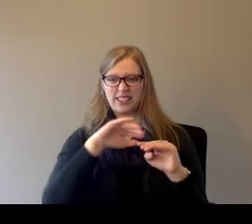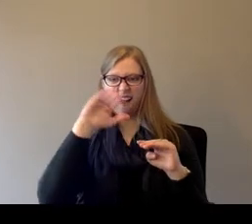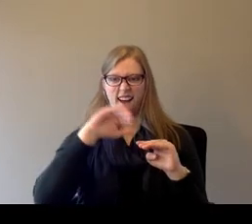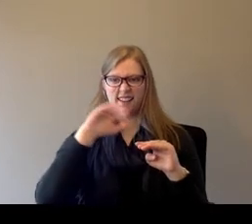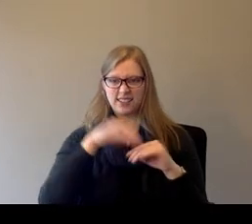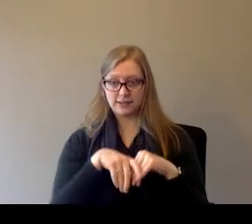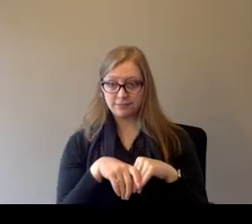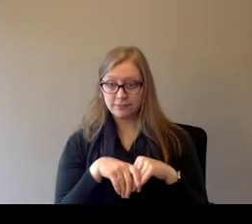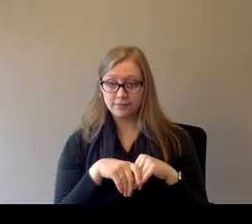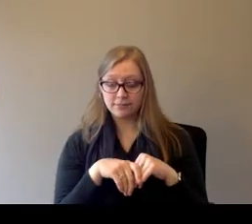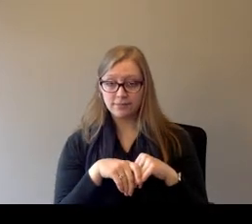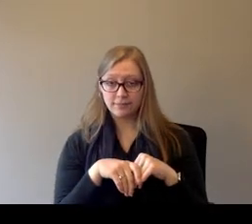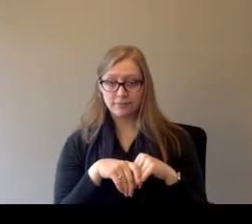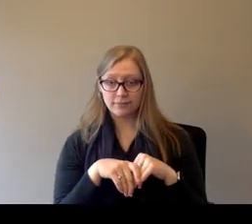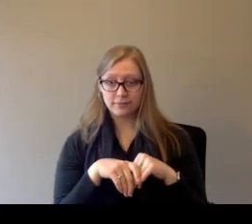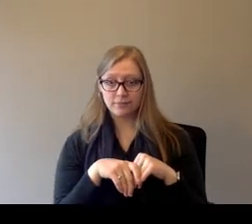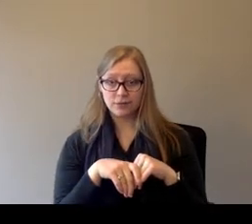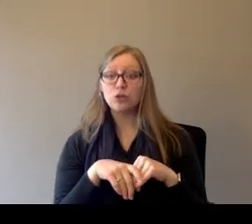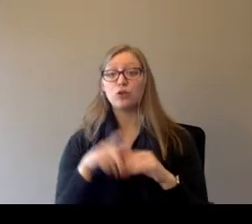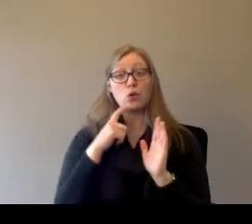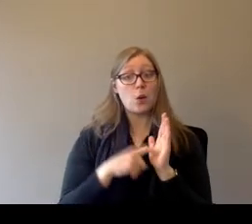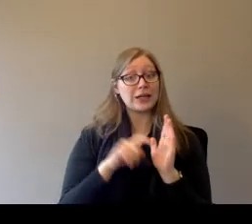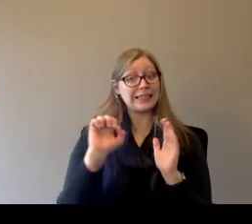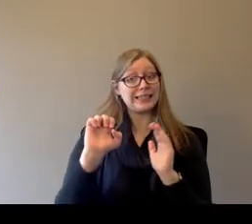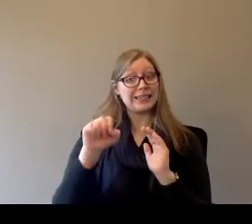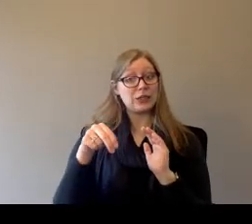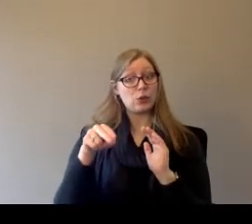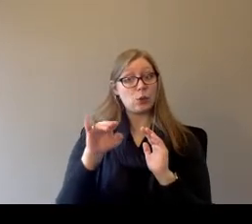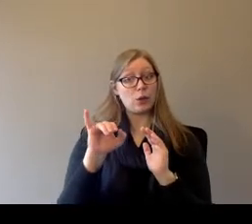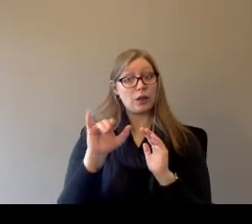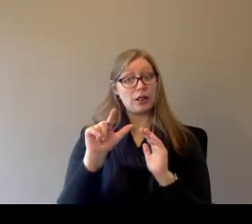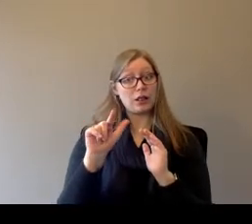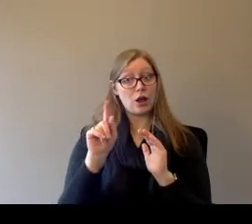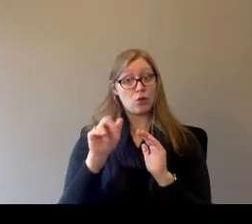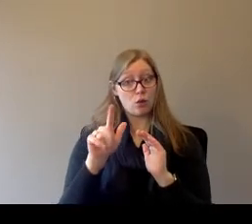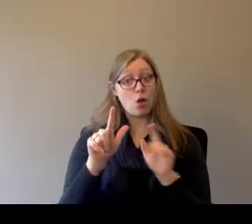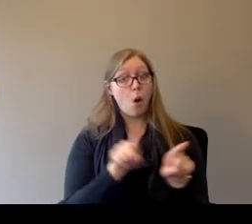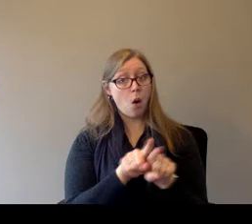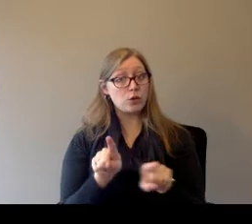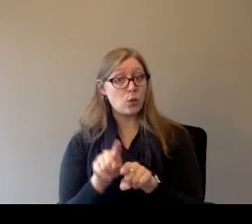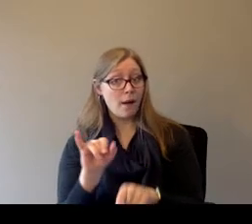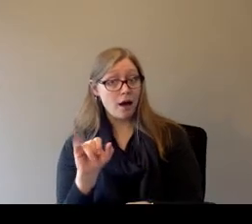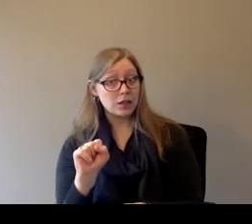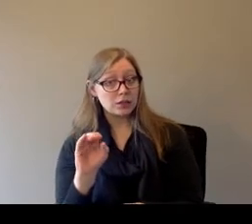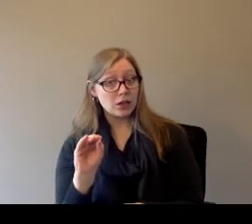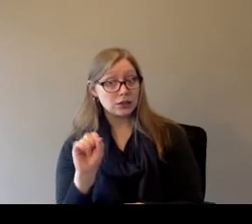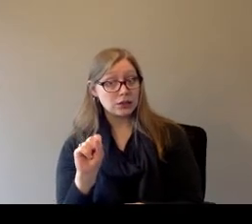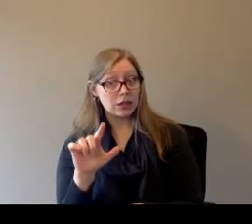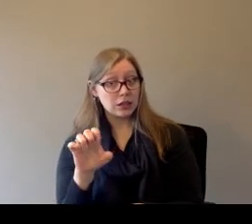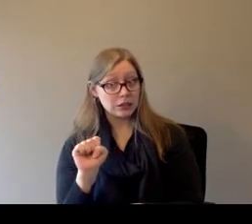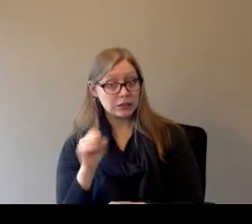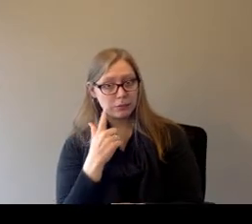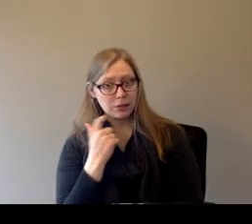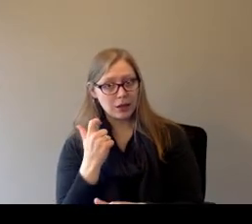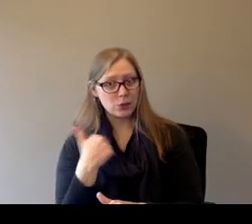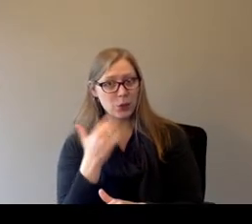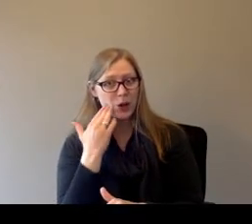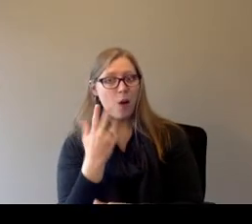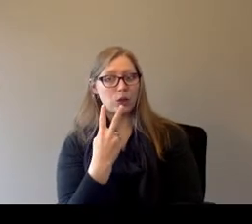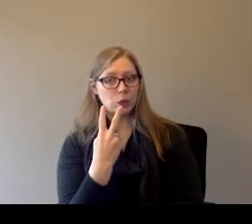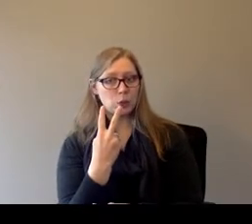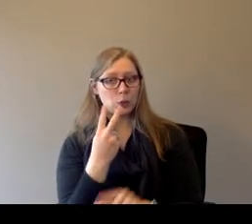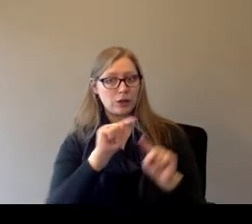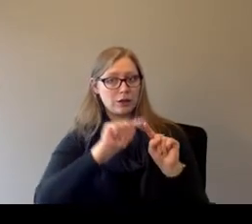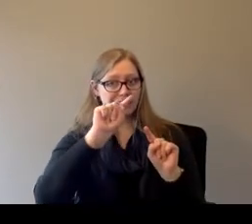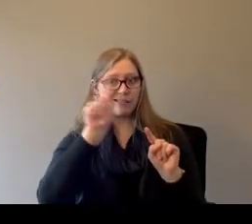triangle, is also an isosceles triangle, but it's got a more exact name, equilateral, because not only two sides are congruent,